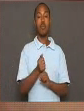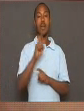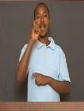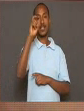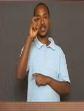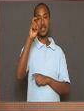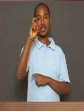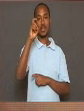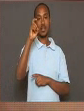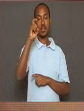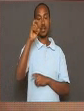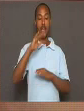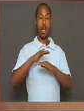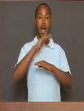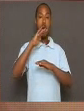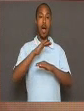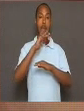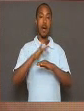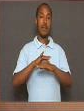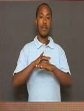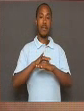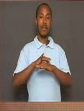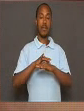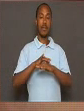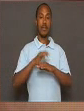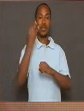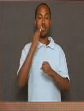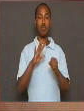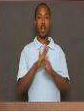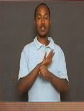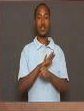X, above the corresponding formulas.